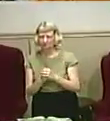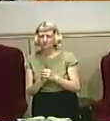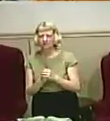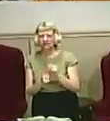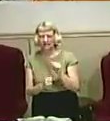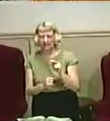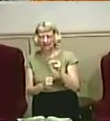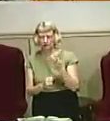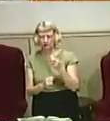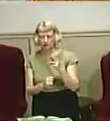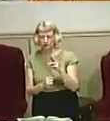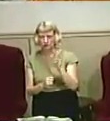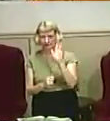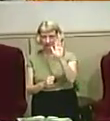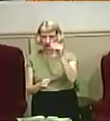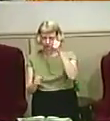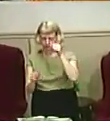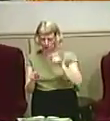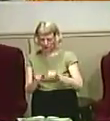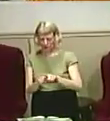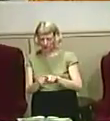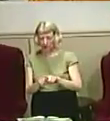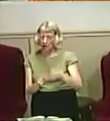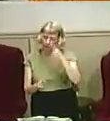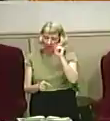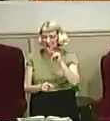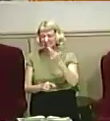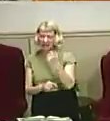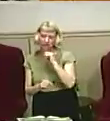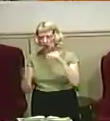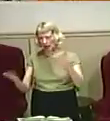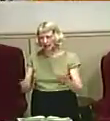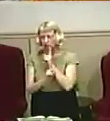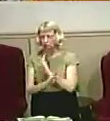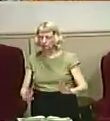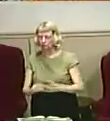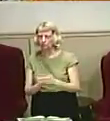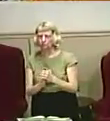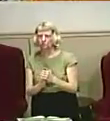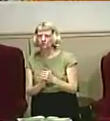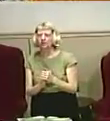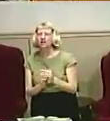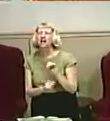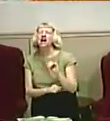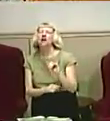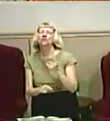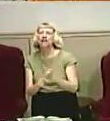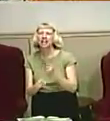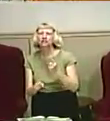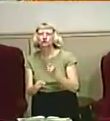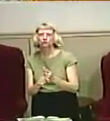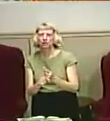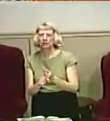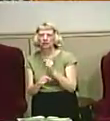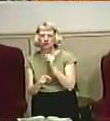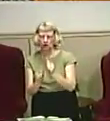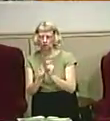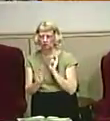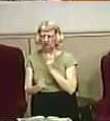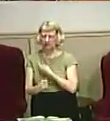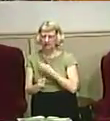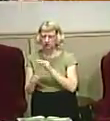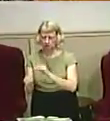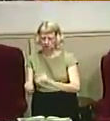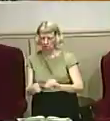Andrew, Taylor's brother, says, it's because Taylor's not here. And I said, oh, that's right. Taylor's not with us anymore. He's moved on